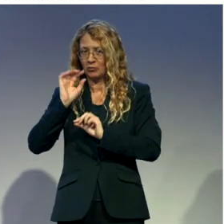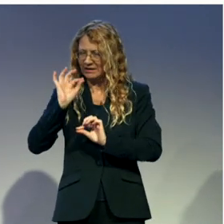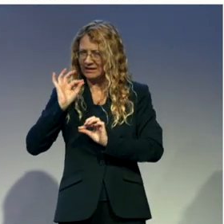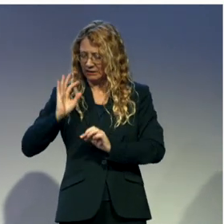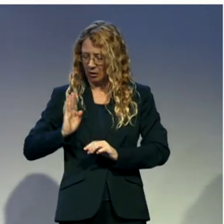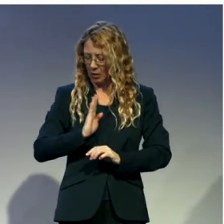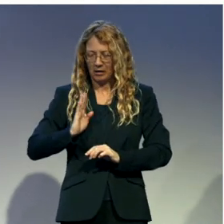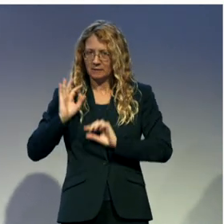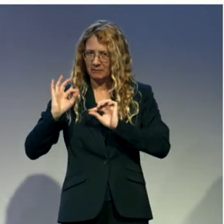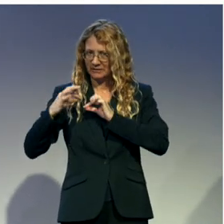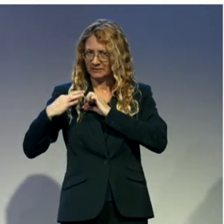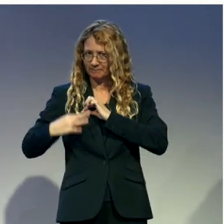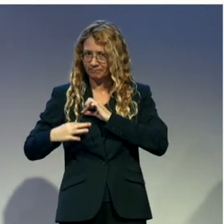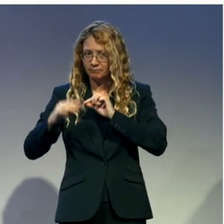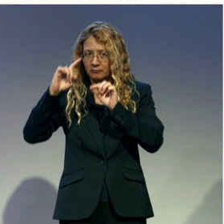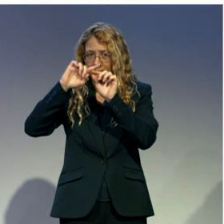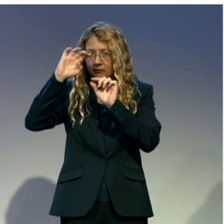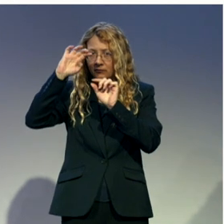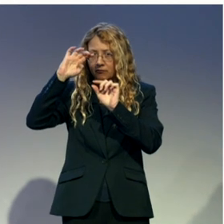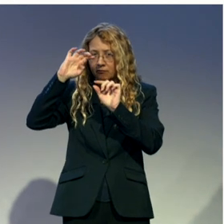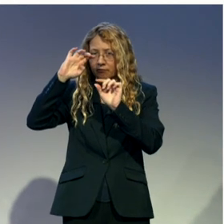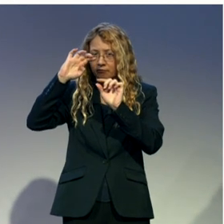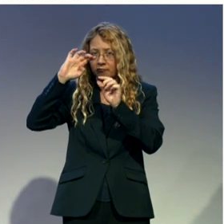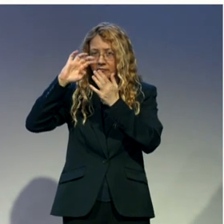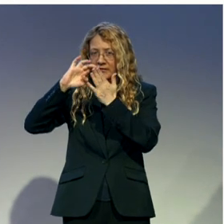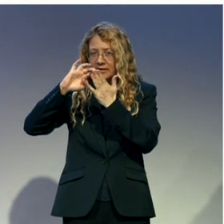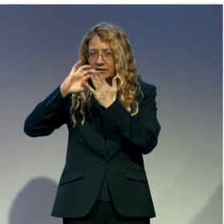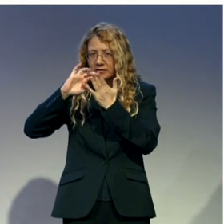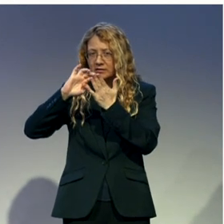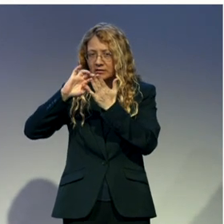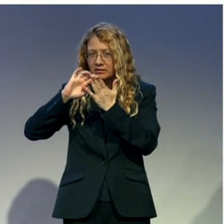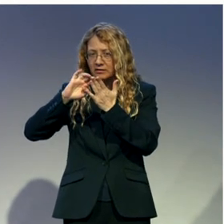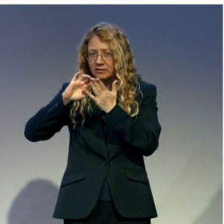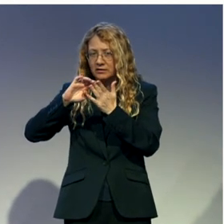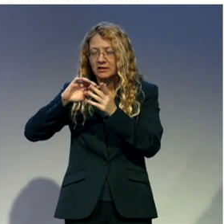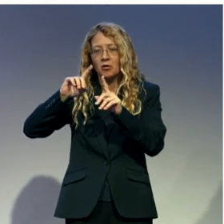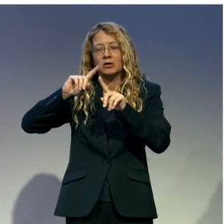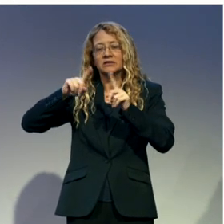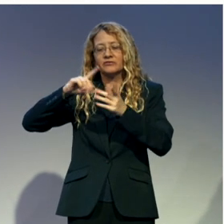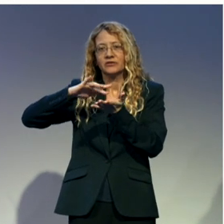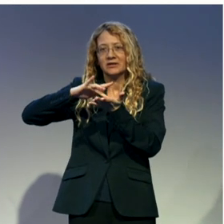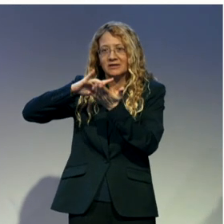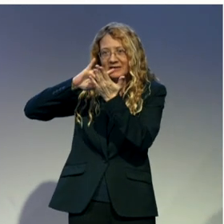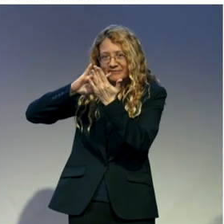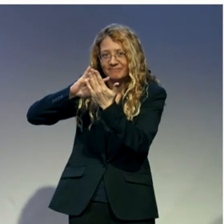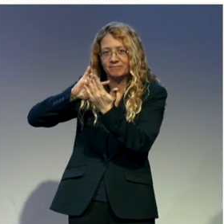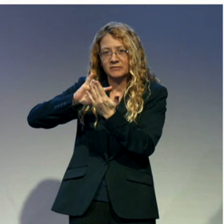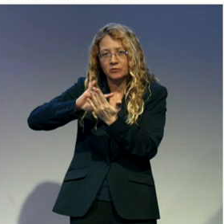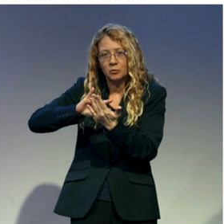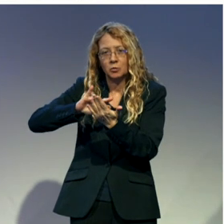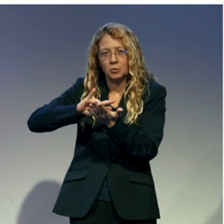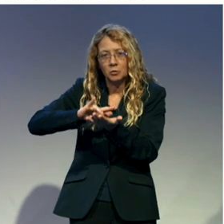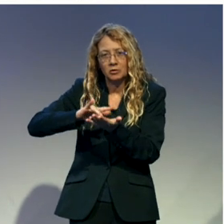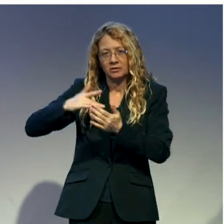this, and they give 3 pressure gradings. And so they are not missing anything. I would say